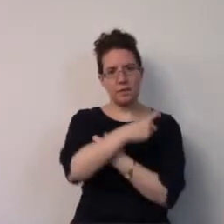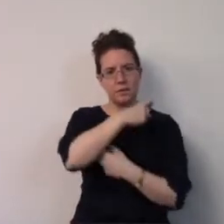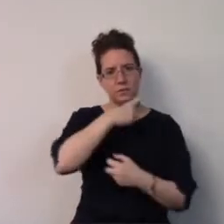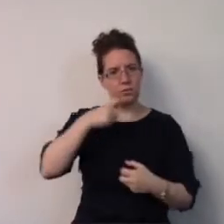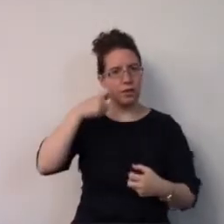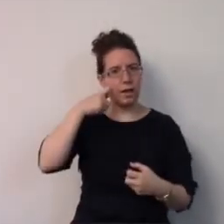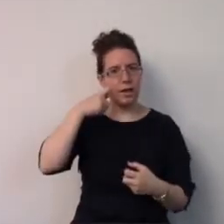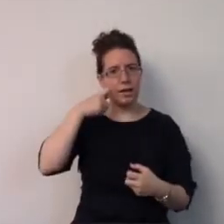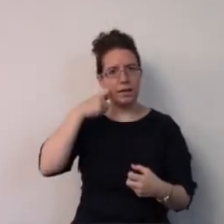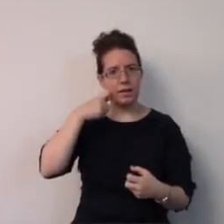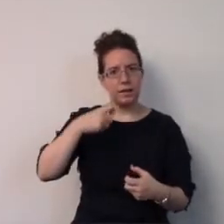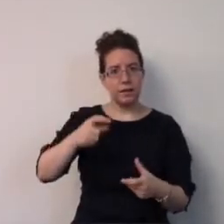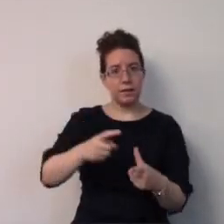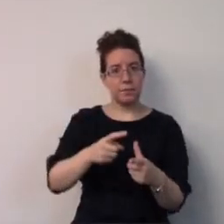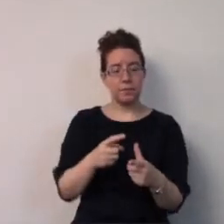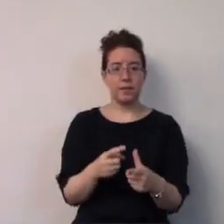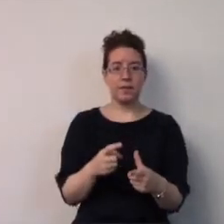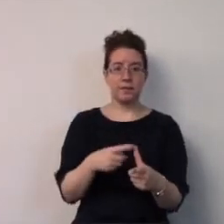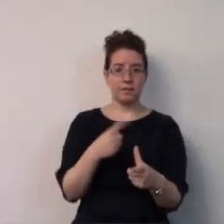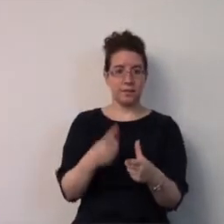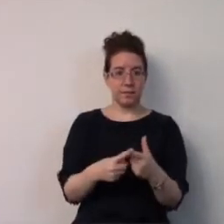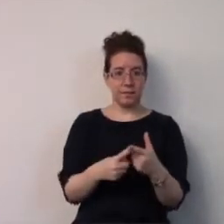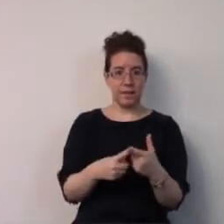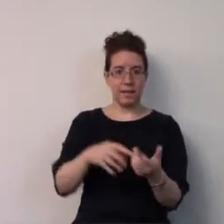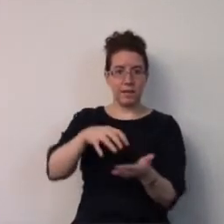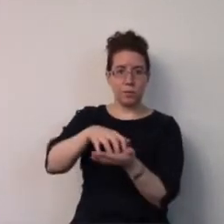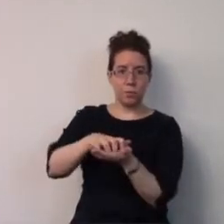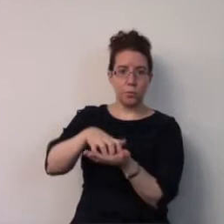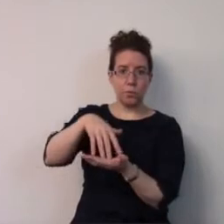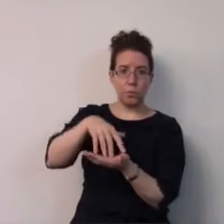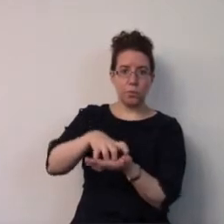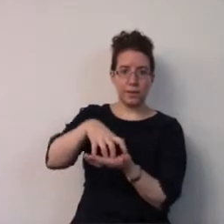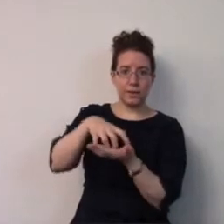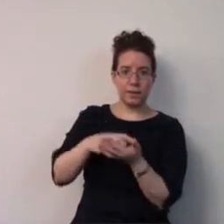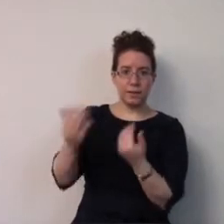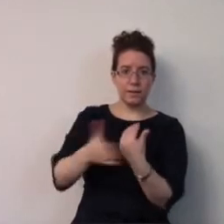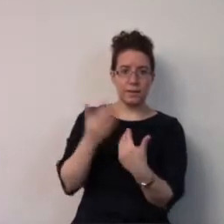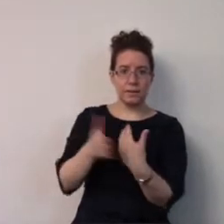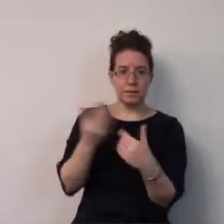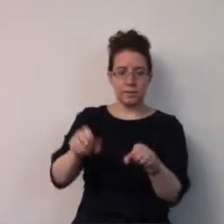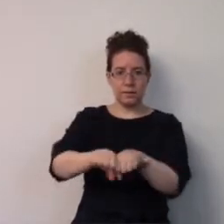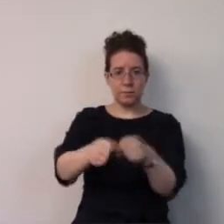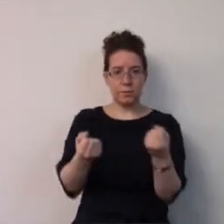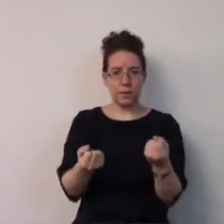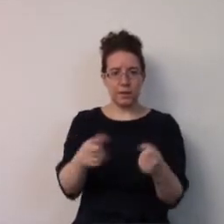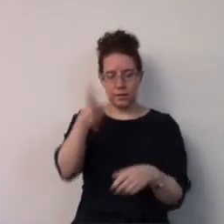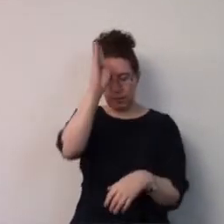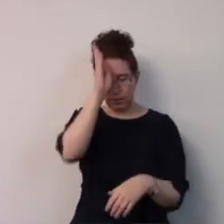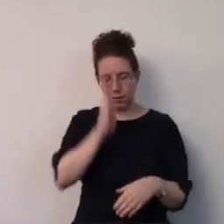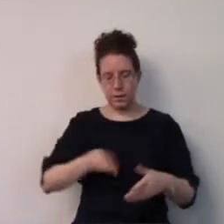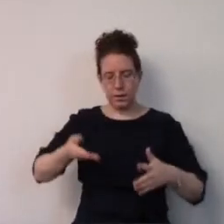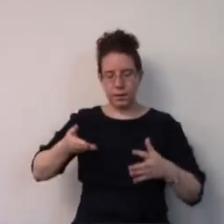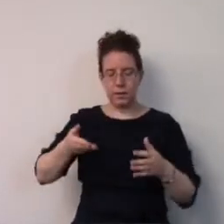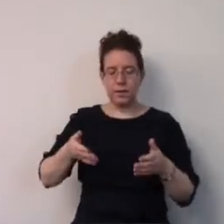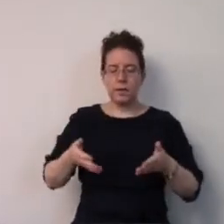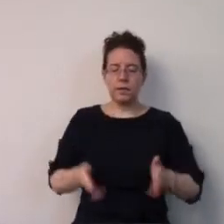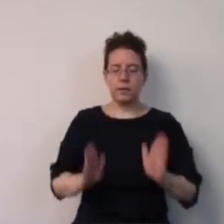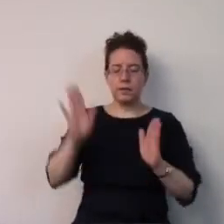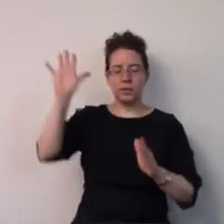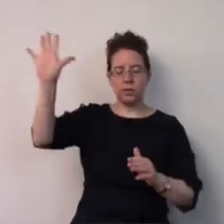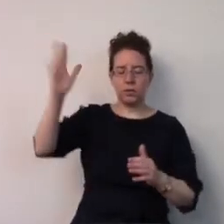Okay. God, let your blood flow through my bones. Yes, Lord. And let your joy flow through my soul. Yes, Lord.